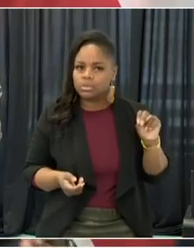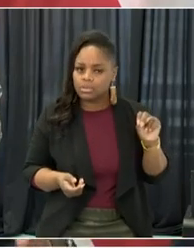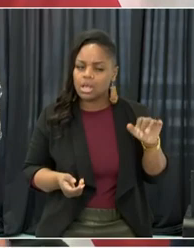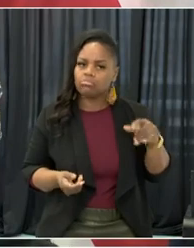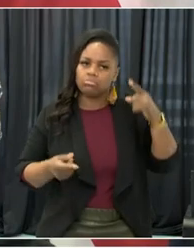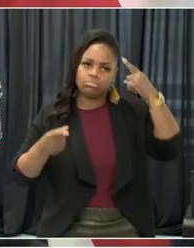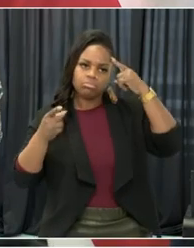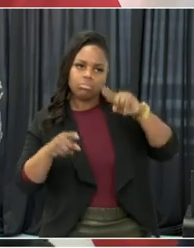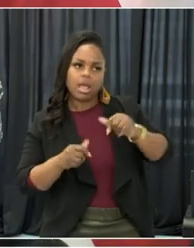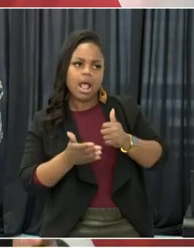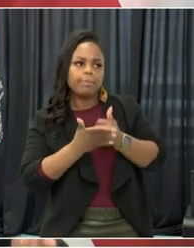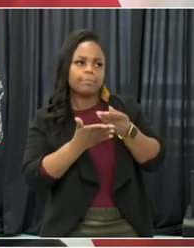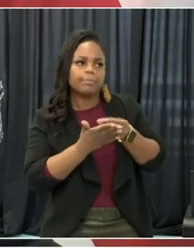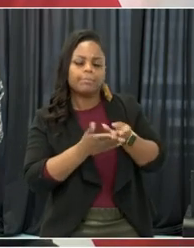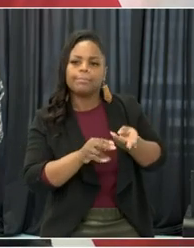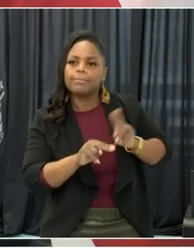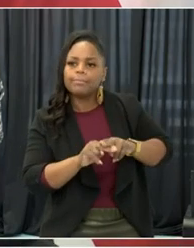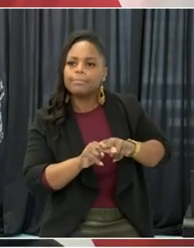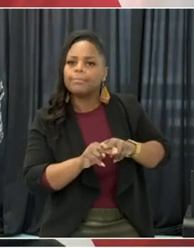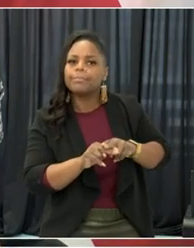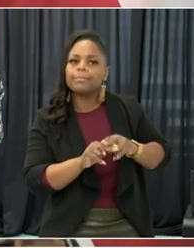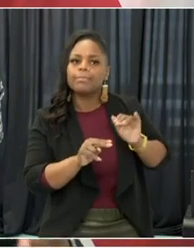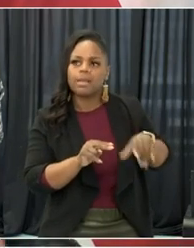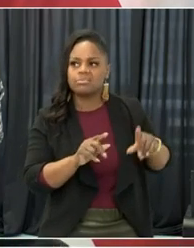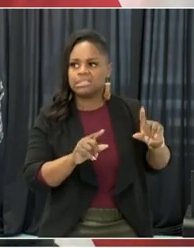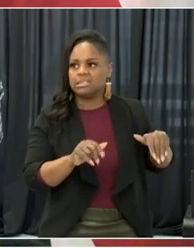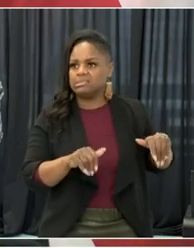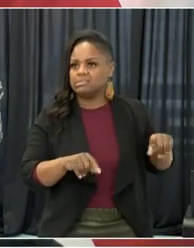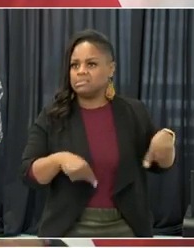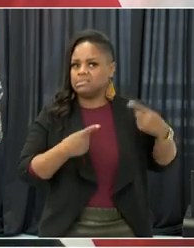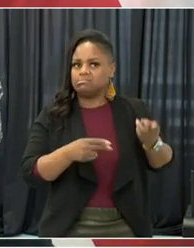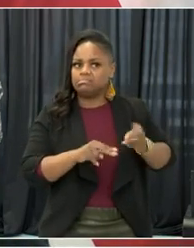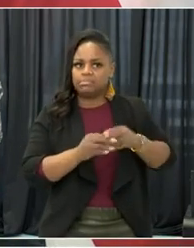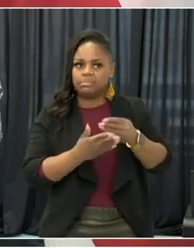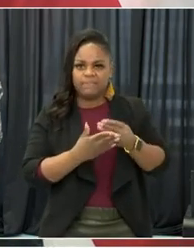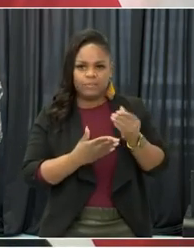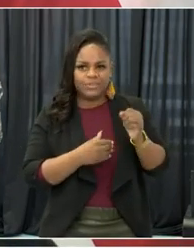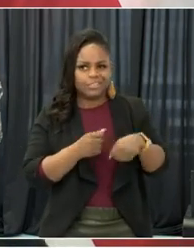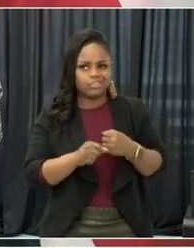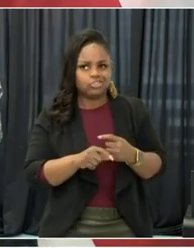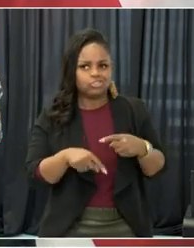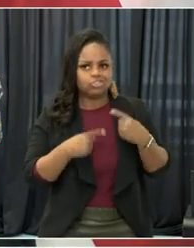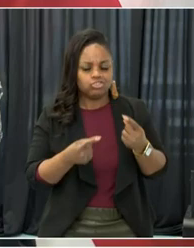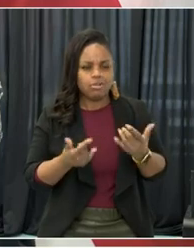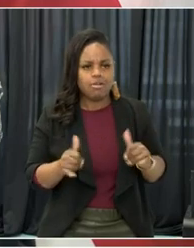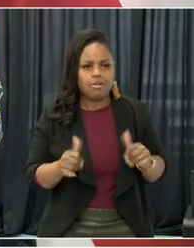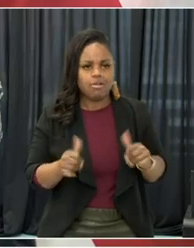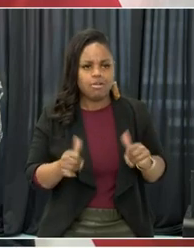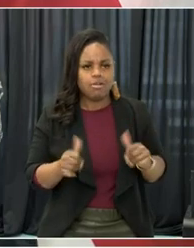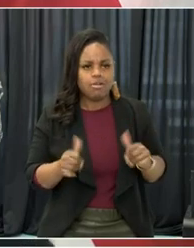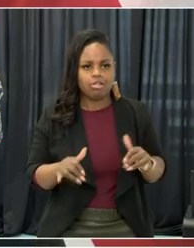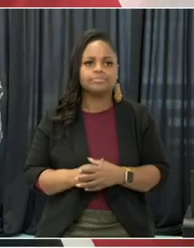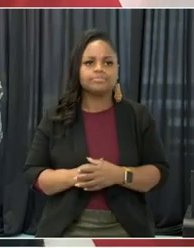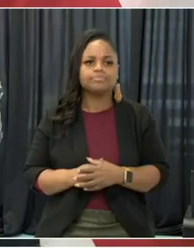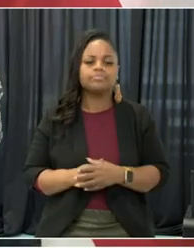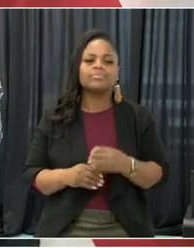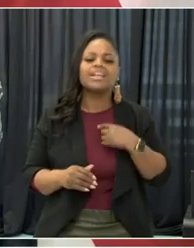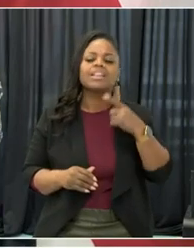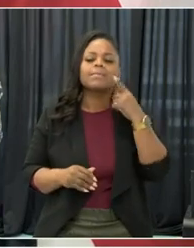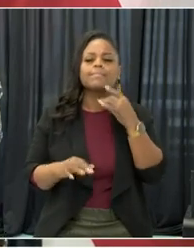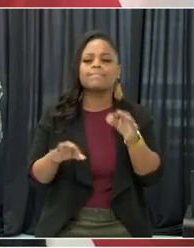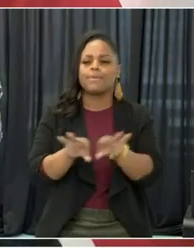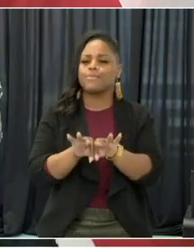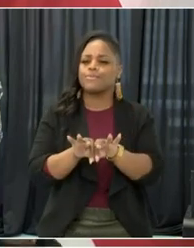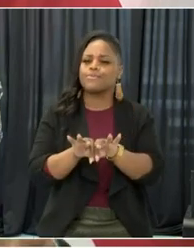which they have not had one in the last couple of years. But to reach that, I think is it's very important in the space